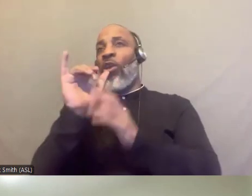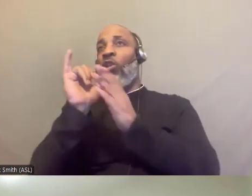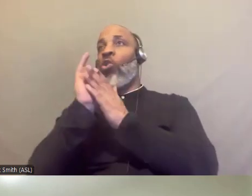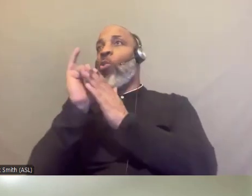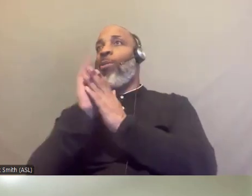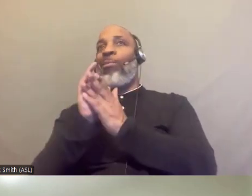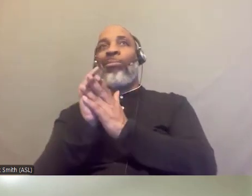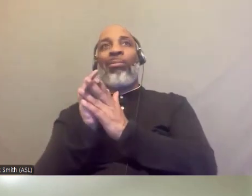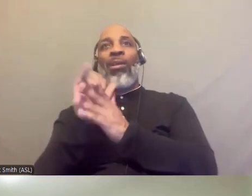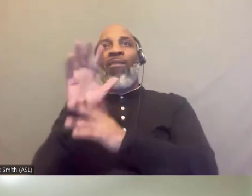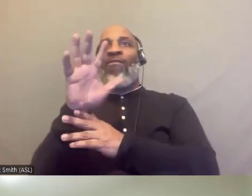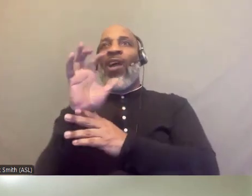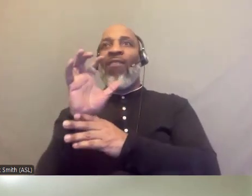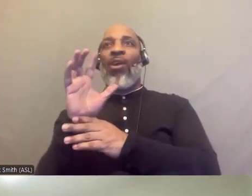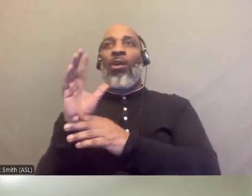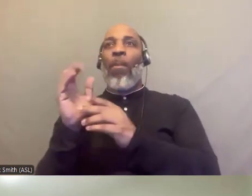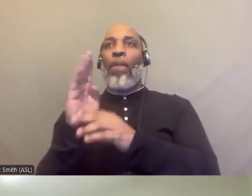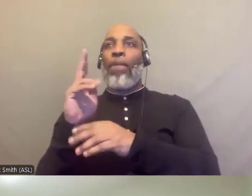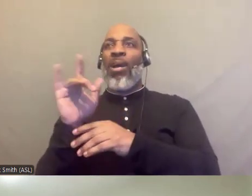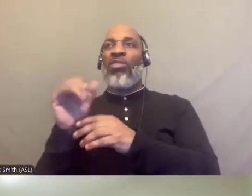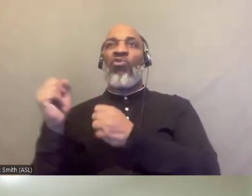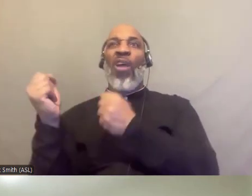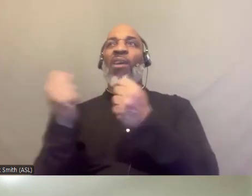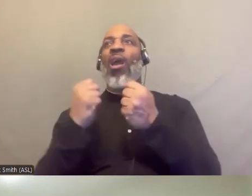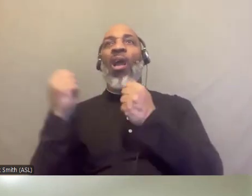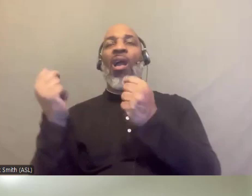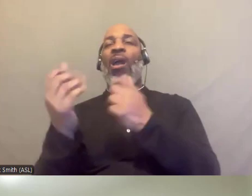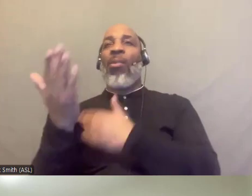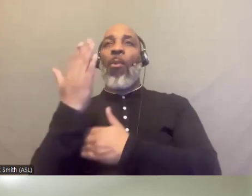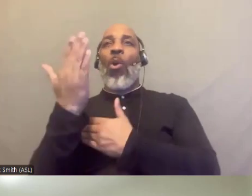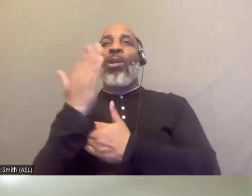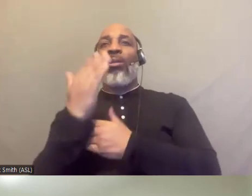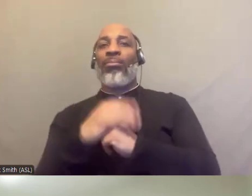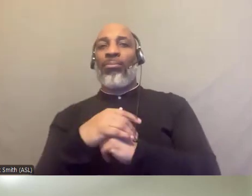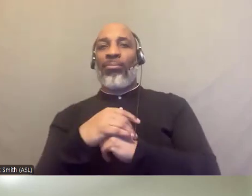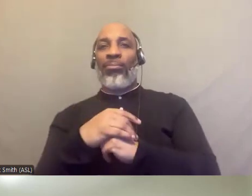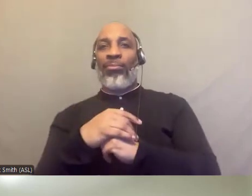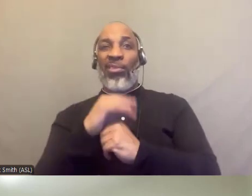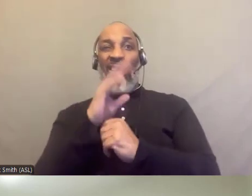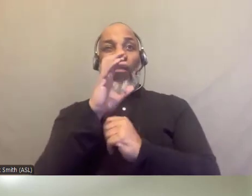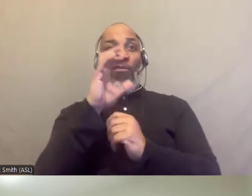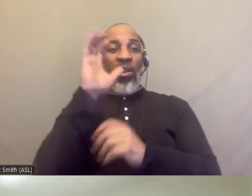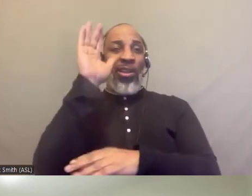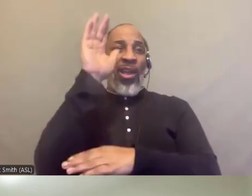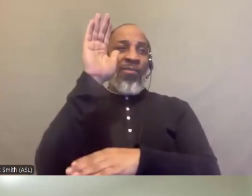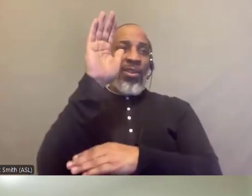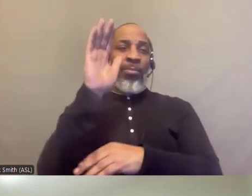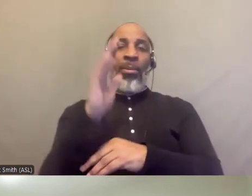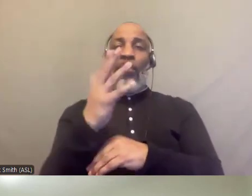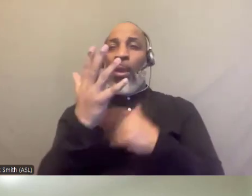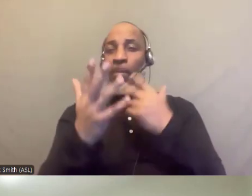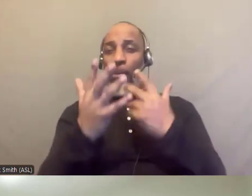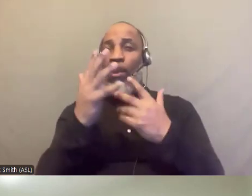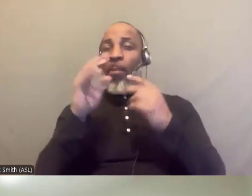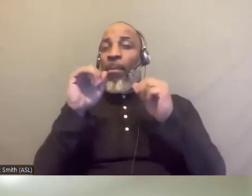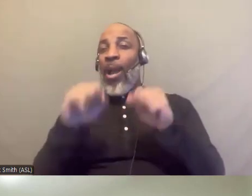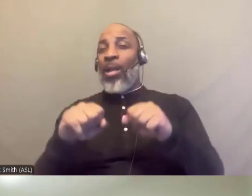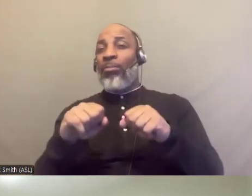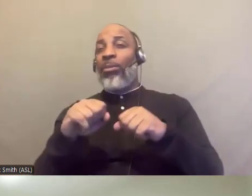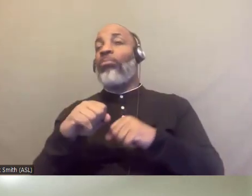and they've got 500 bus drivers in the morning and 500 in the afternoon, it might be possible